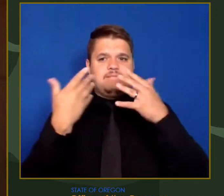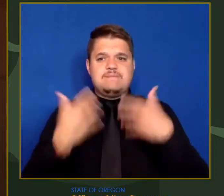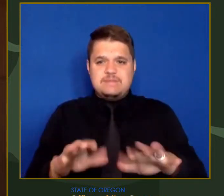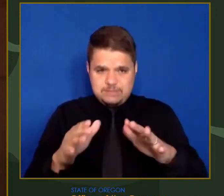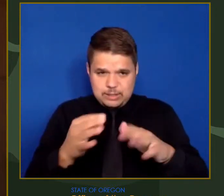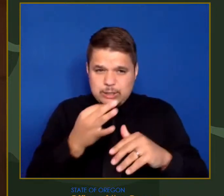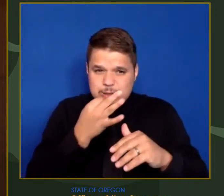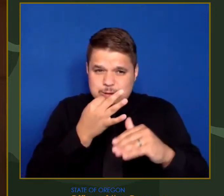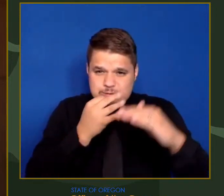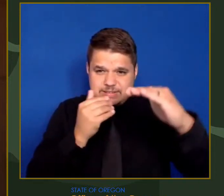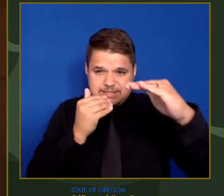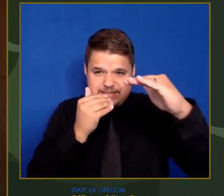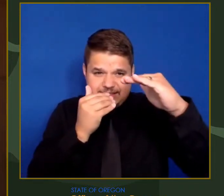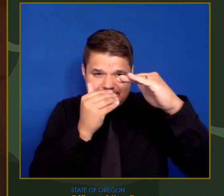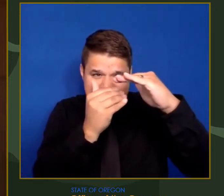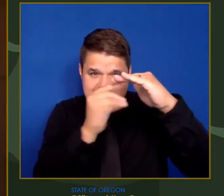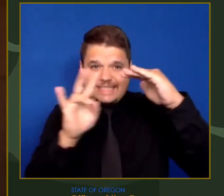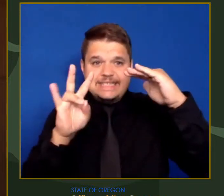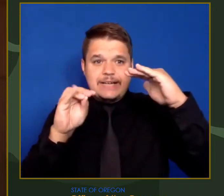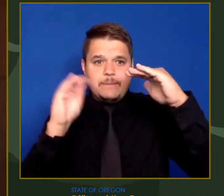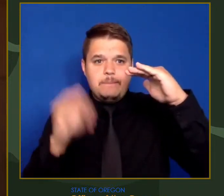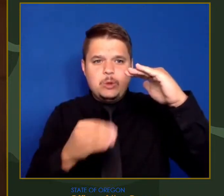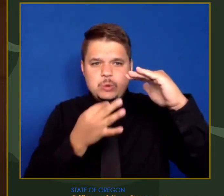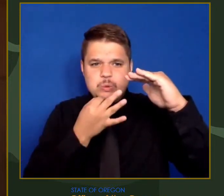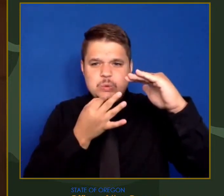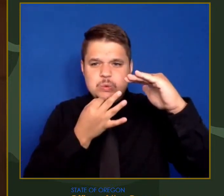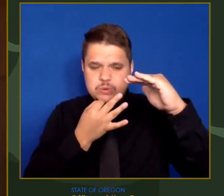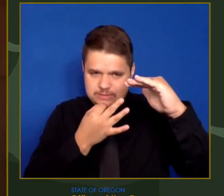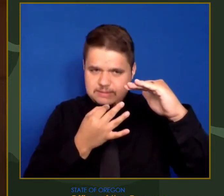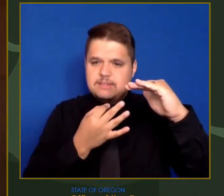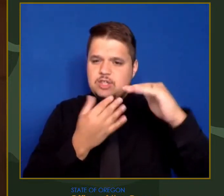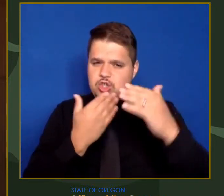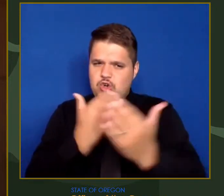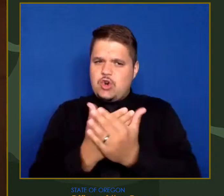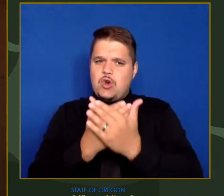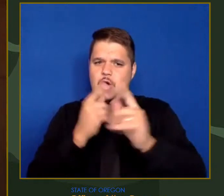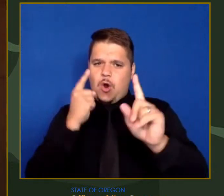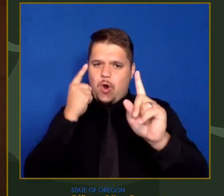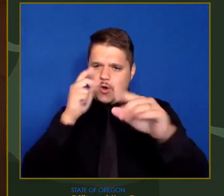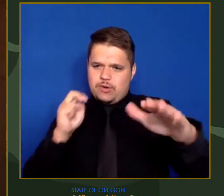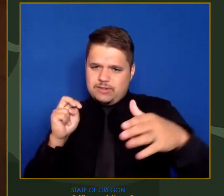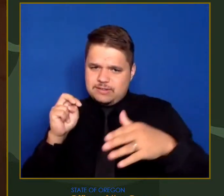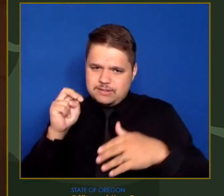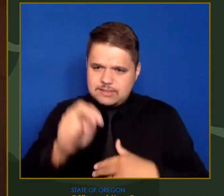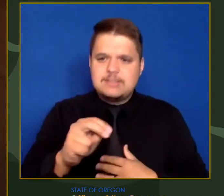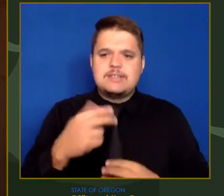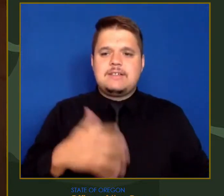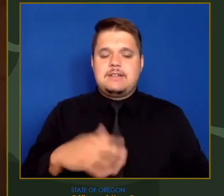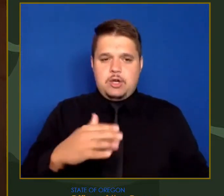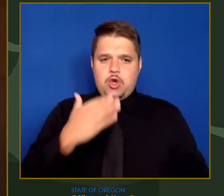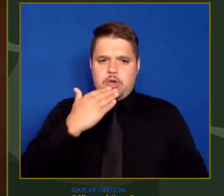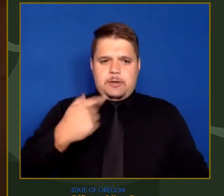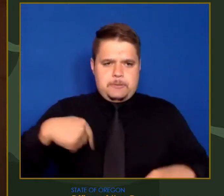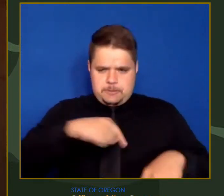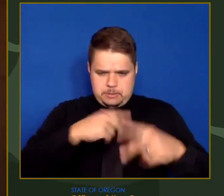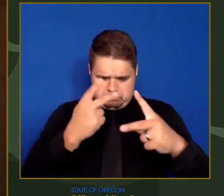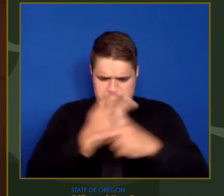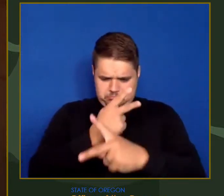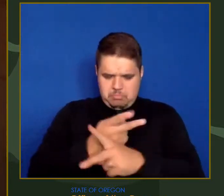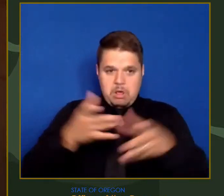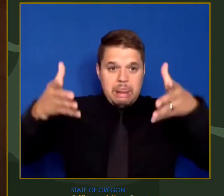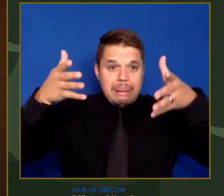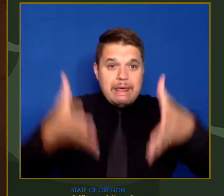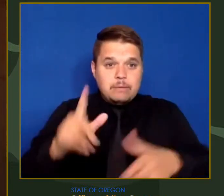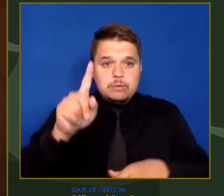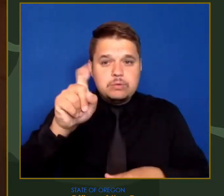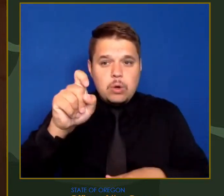70% goal. For our reporters who enjoy the math on this, that's just 127,000 people away